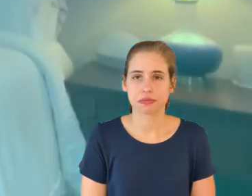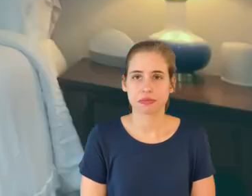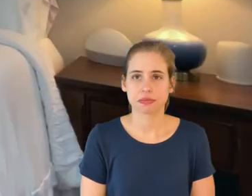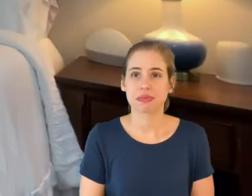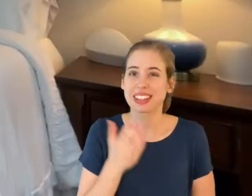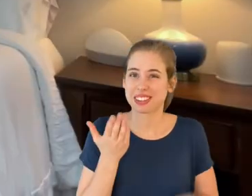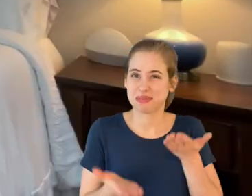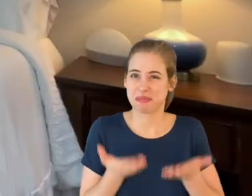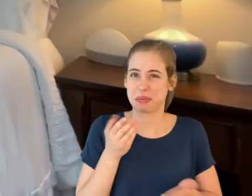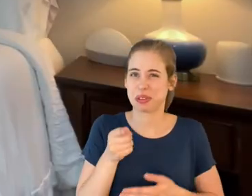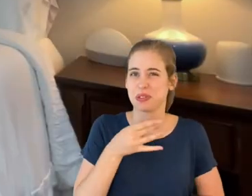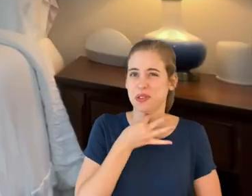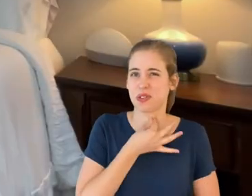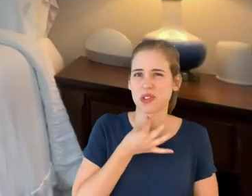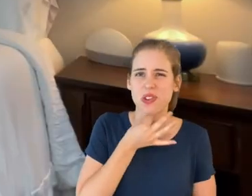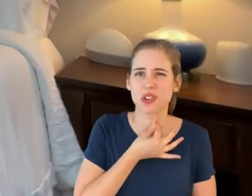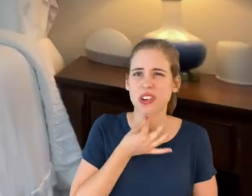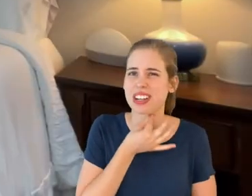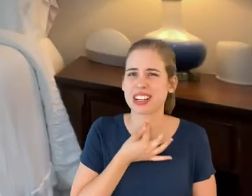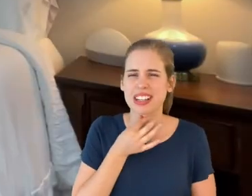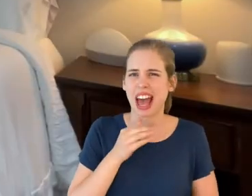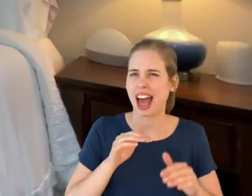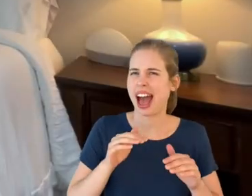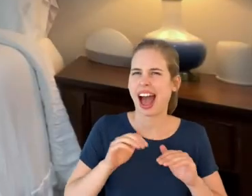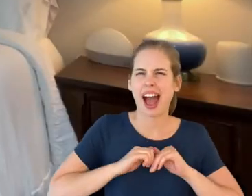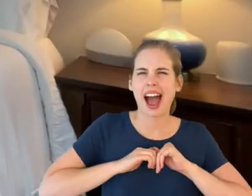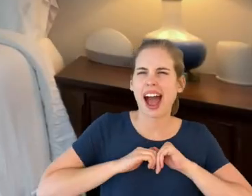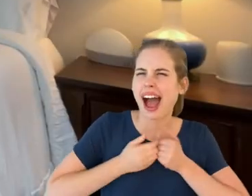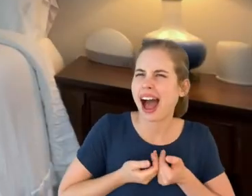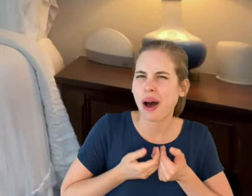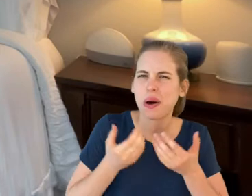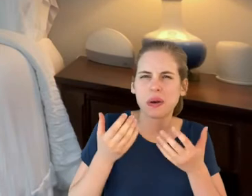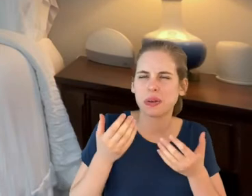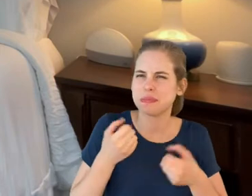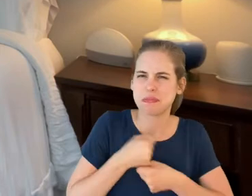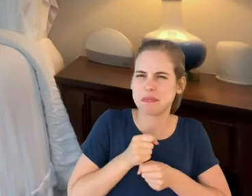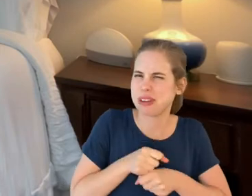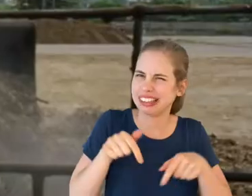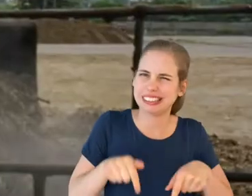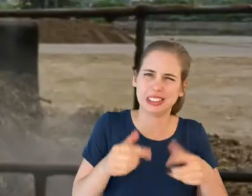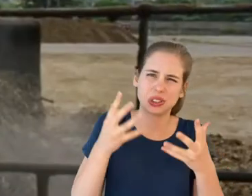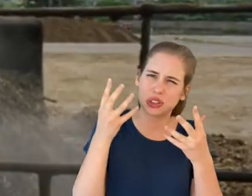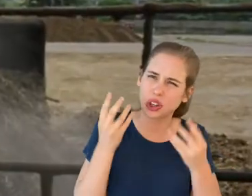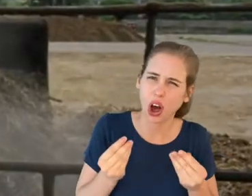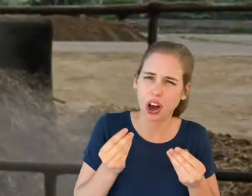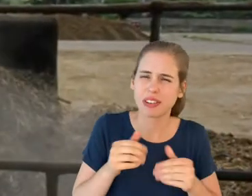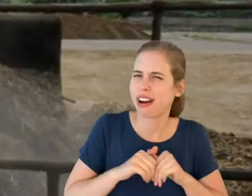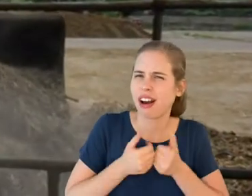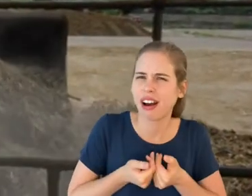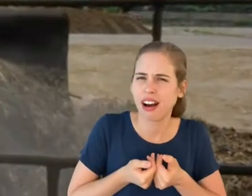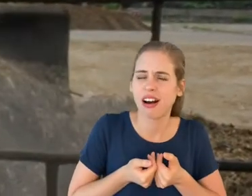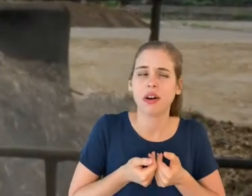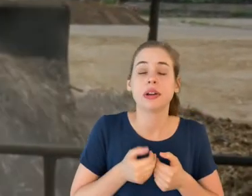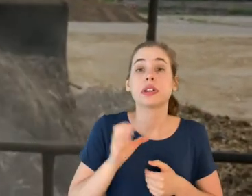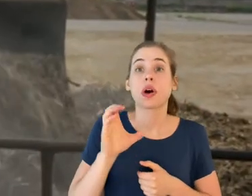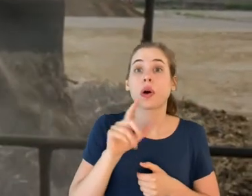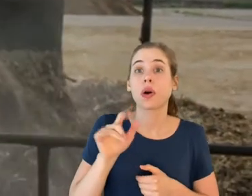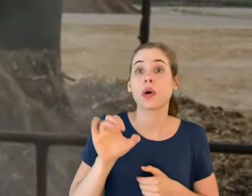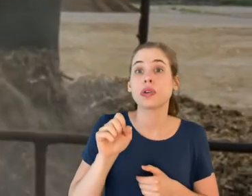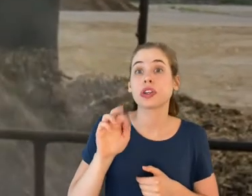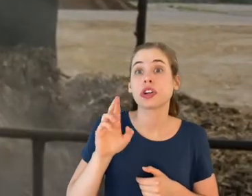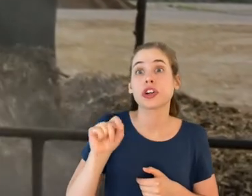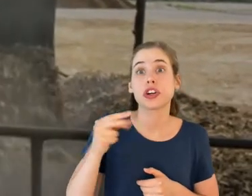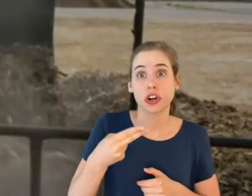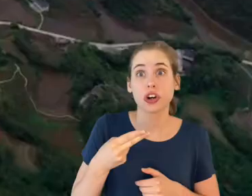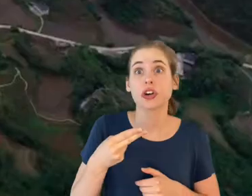So some of you might be wondering, like, how do they make their sheets so soft? Well, Cozy Earth actually goes from start to